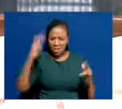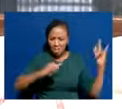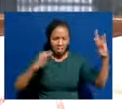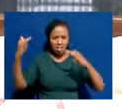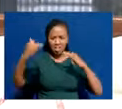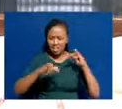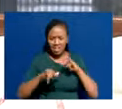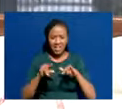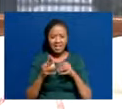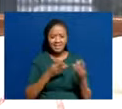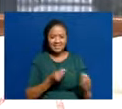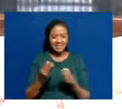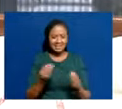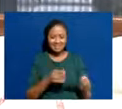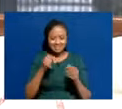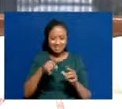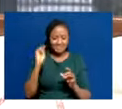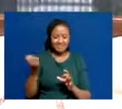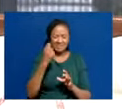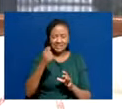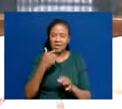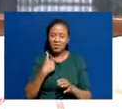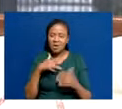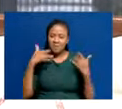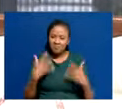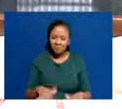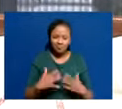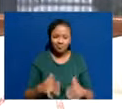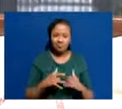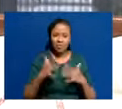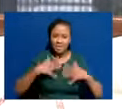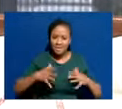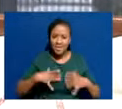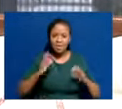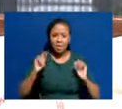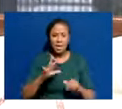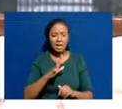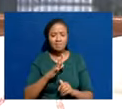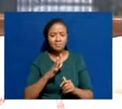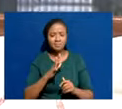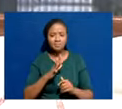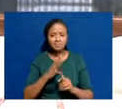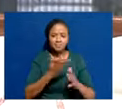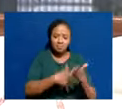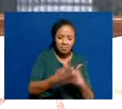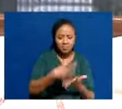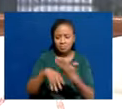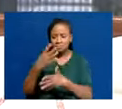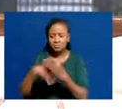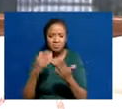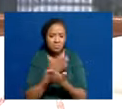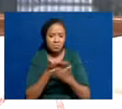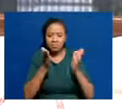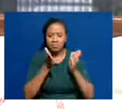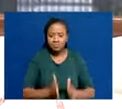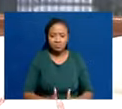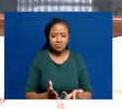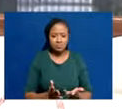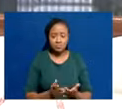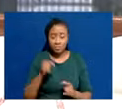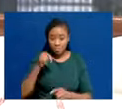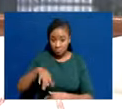have amazing people who can speak good, they can relate to anyone. It's the only city